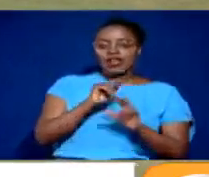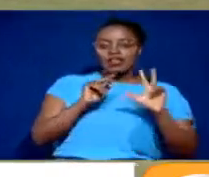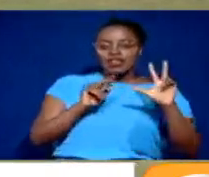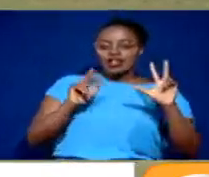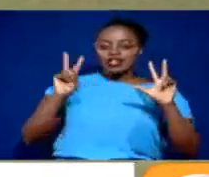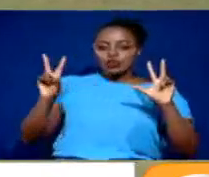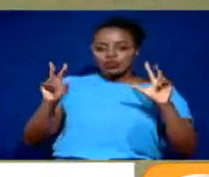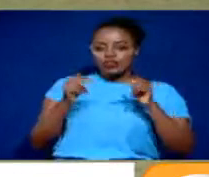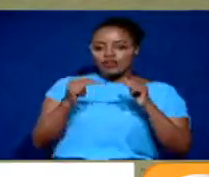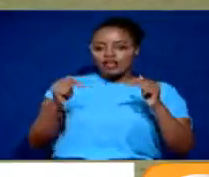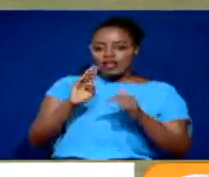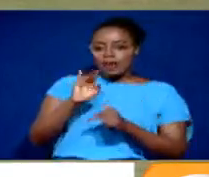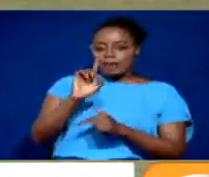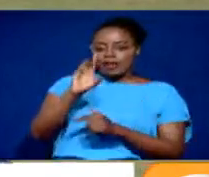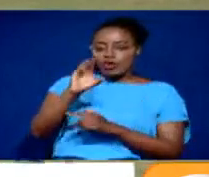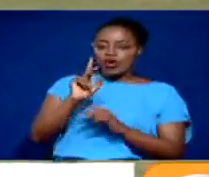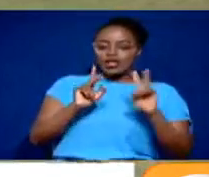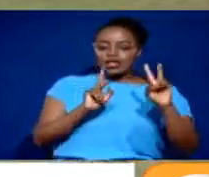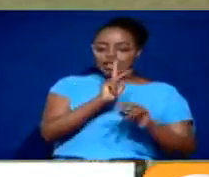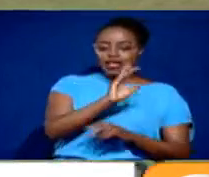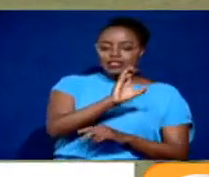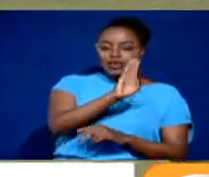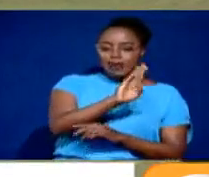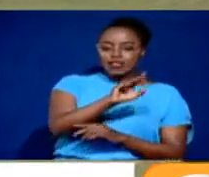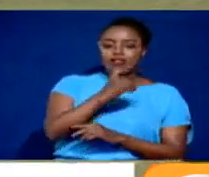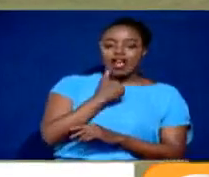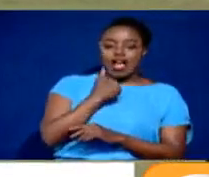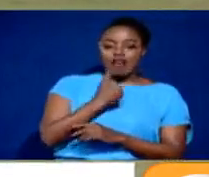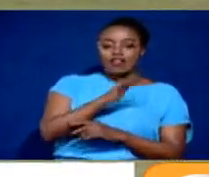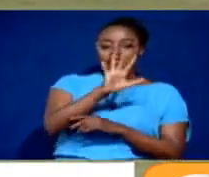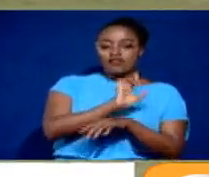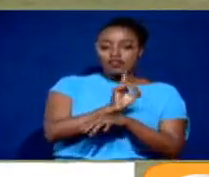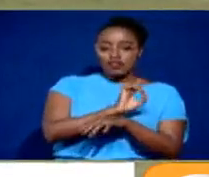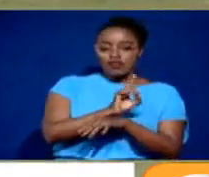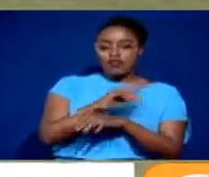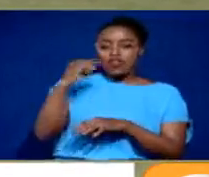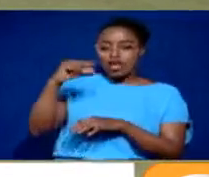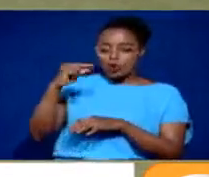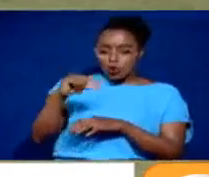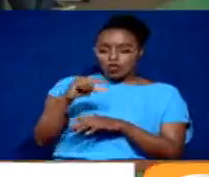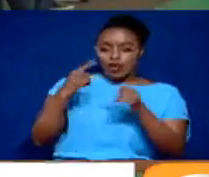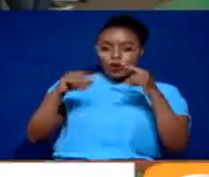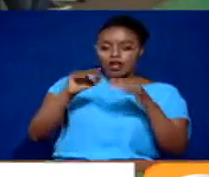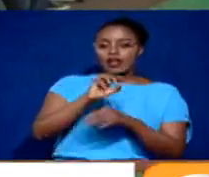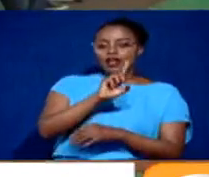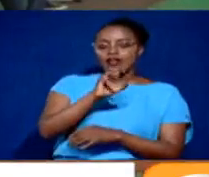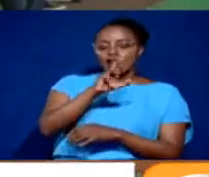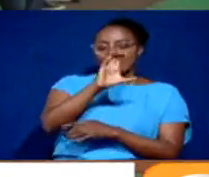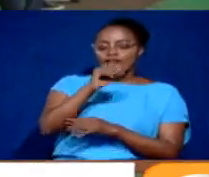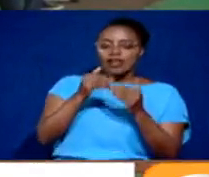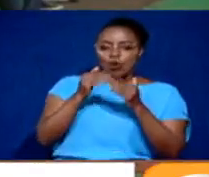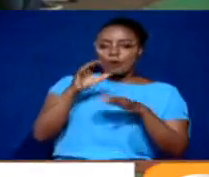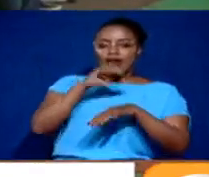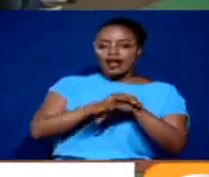win over Bidco United. KCB were off the mark as early as the 5th minute, with Golden Boot winner Derek Otanga getting the